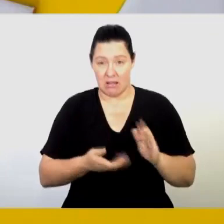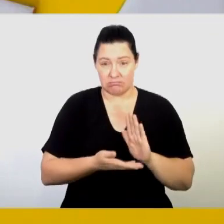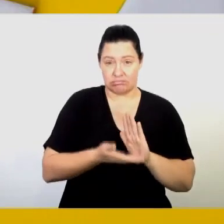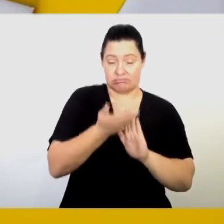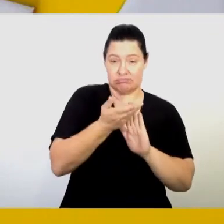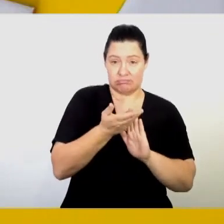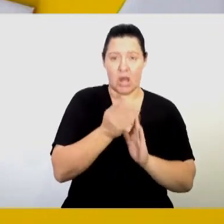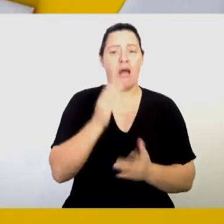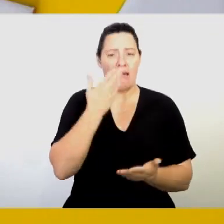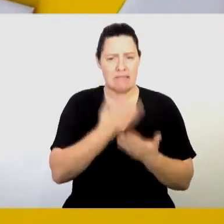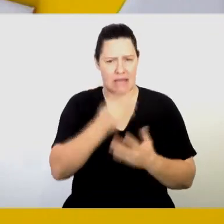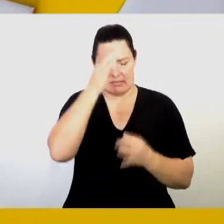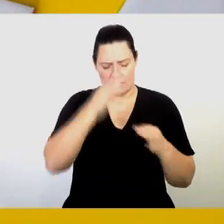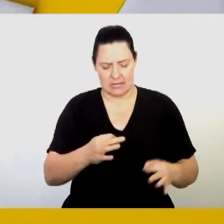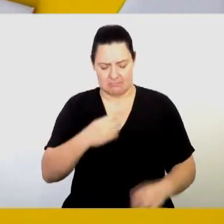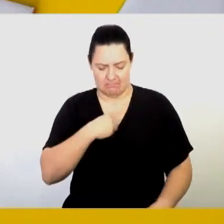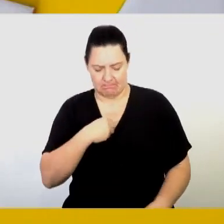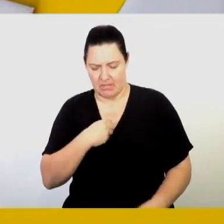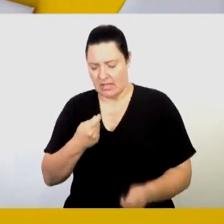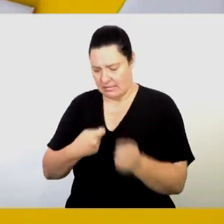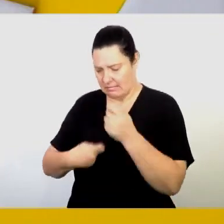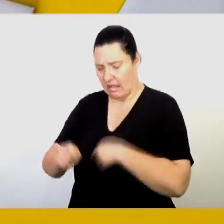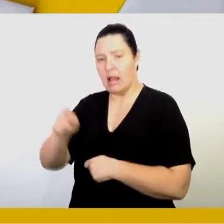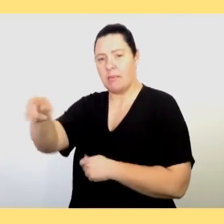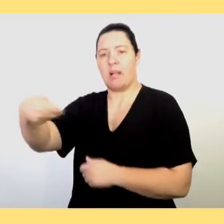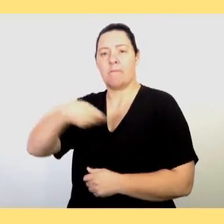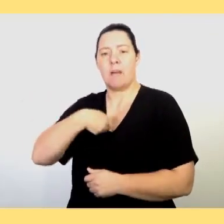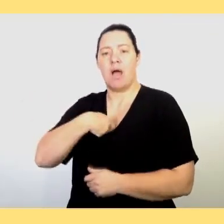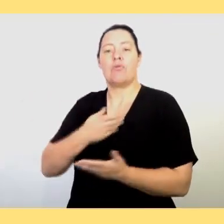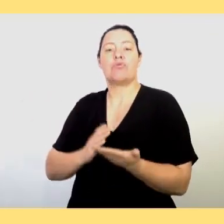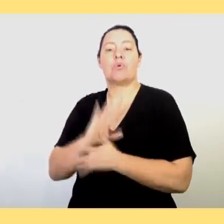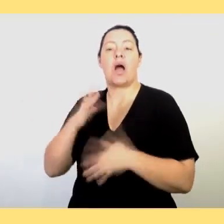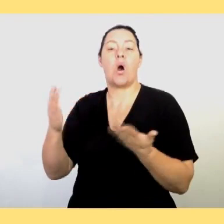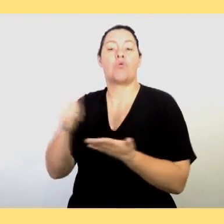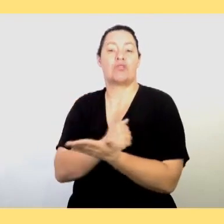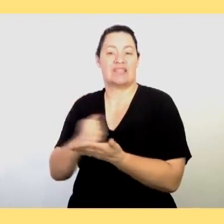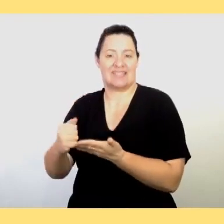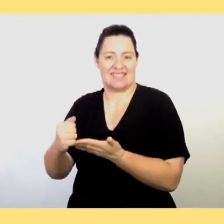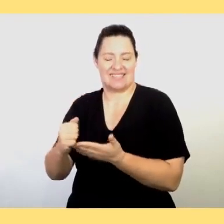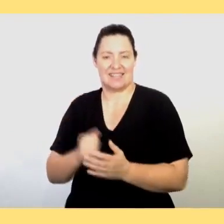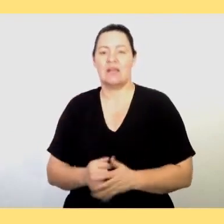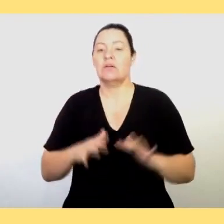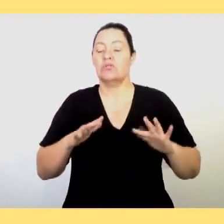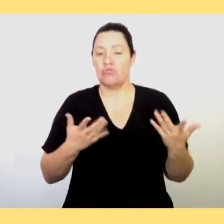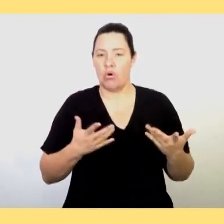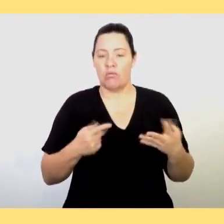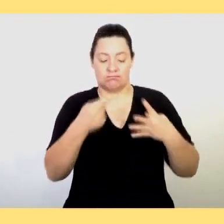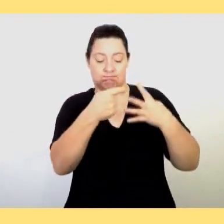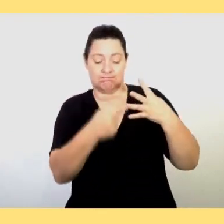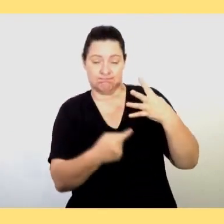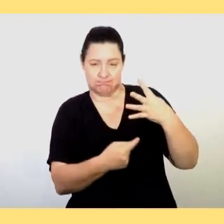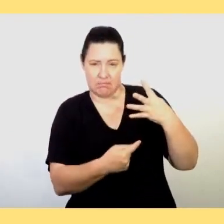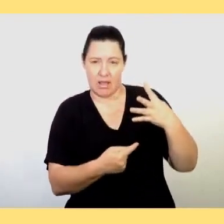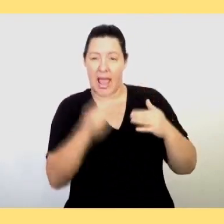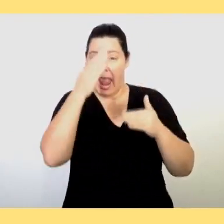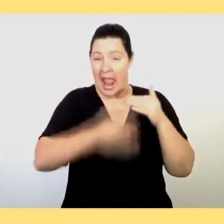a business can decide to sell goods on credit. My objectives for today are as follows. By